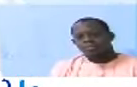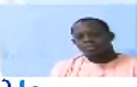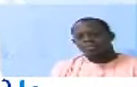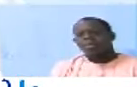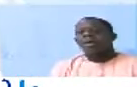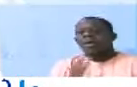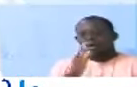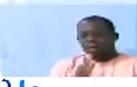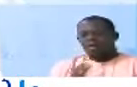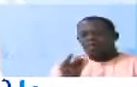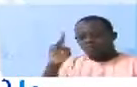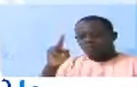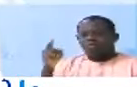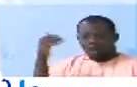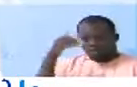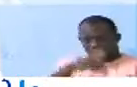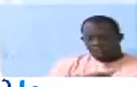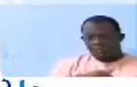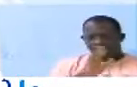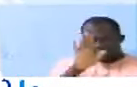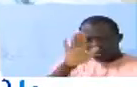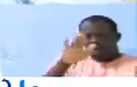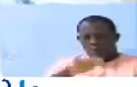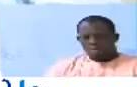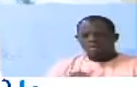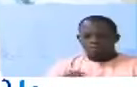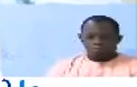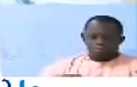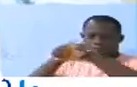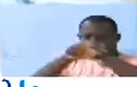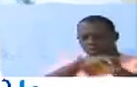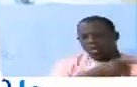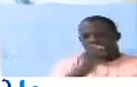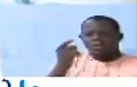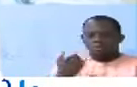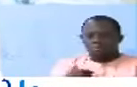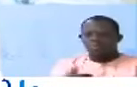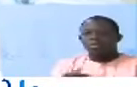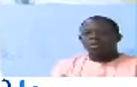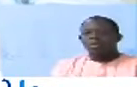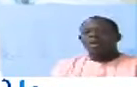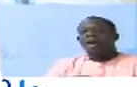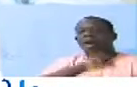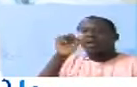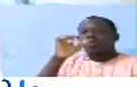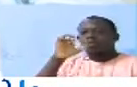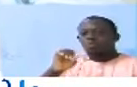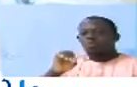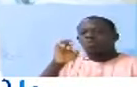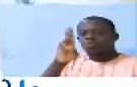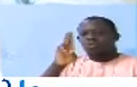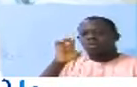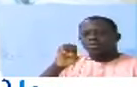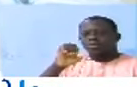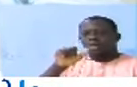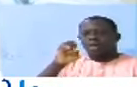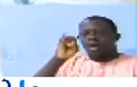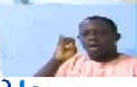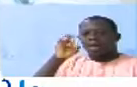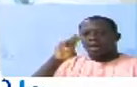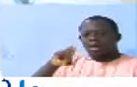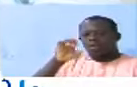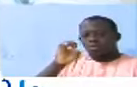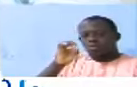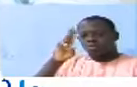friend Nati? Any Njai? Njai Konton Tota Jevan. And then Usain Njai. And Usain Njai. But they came